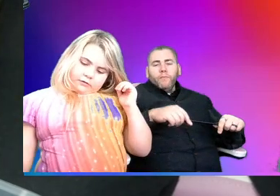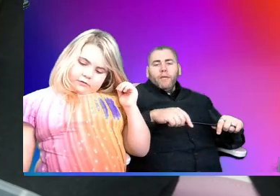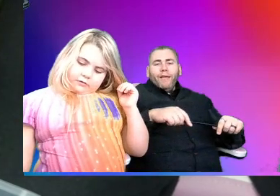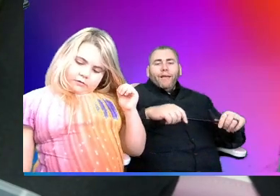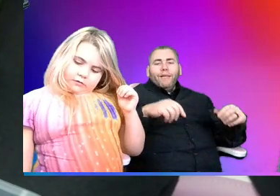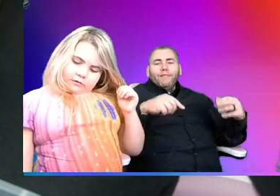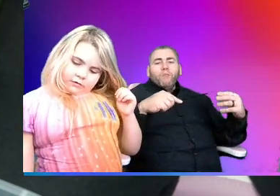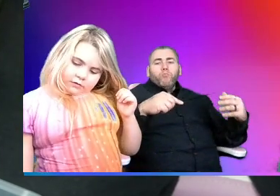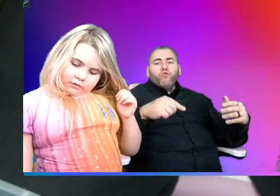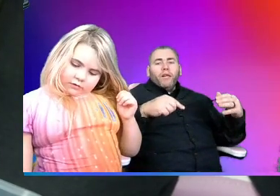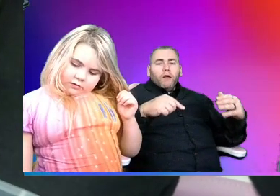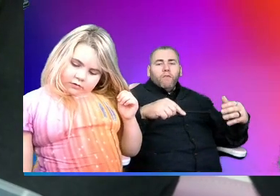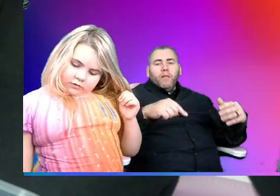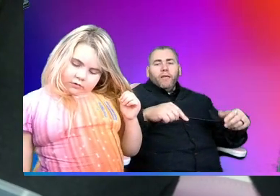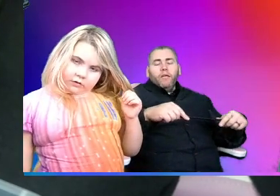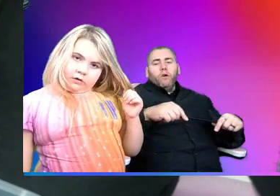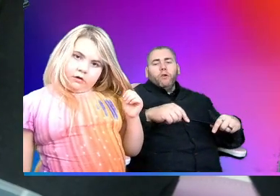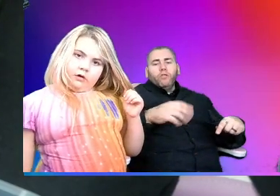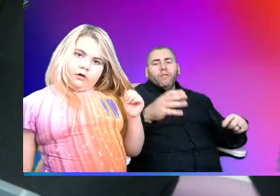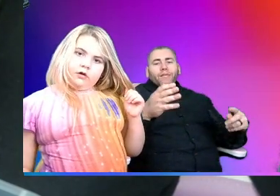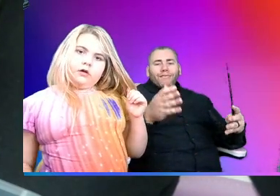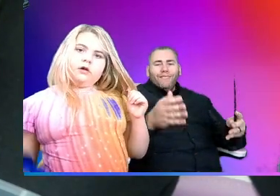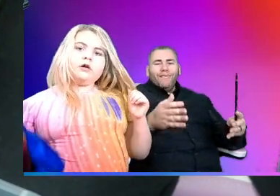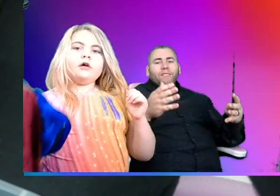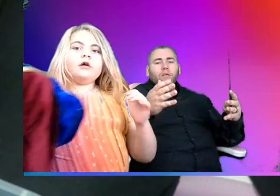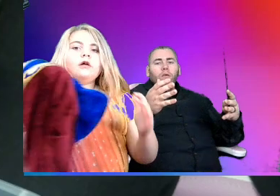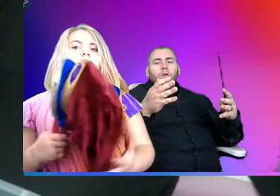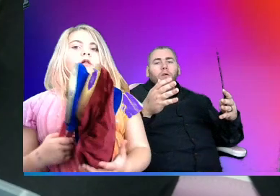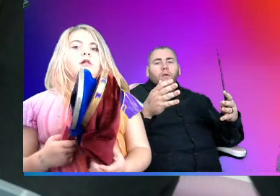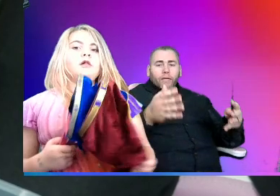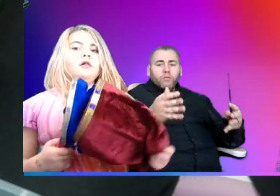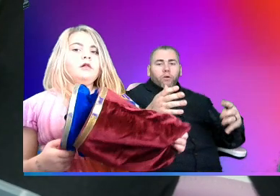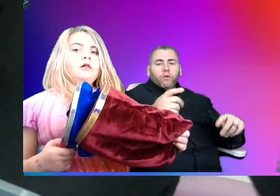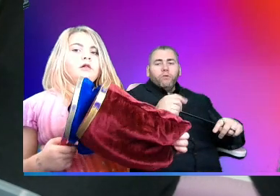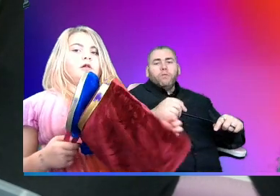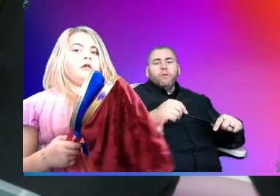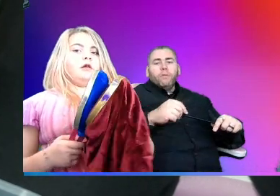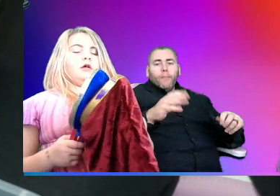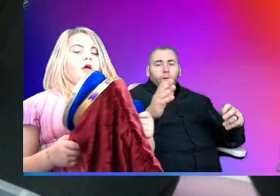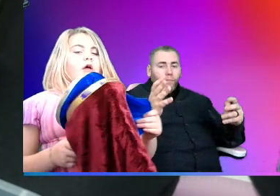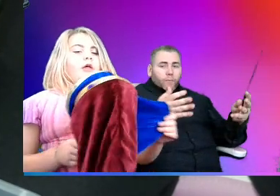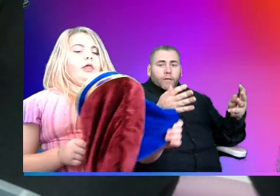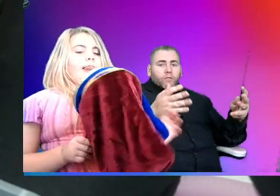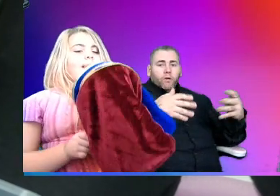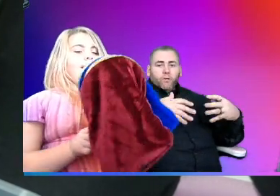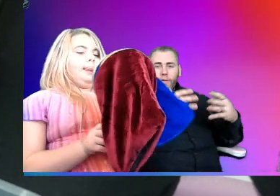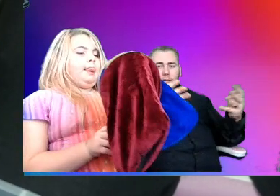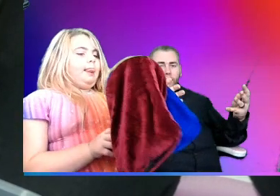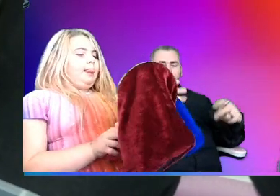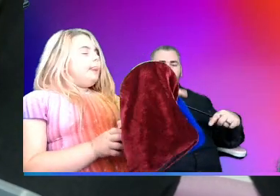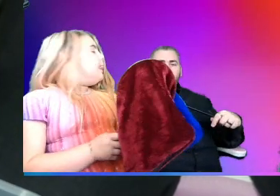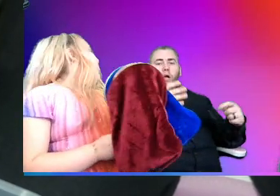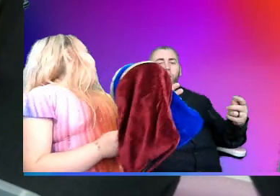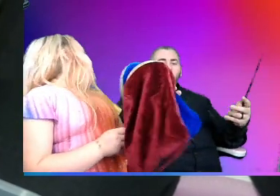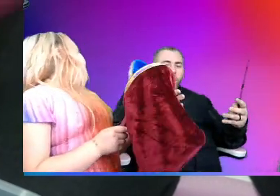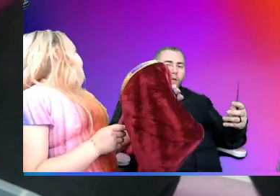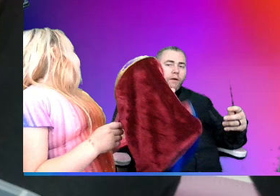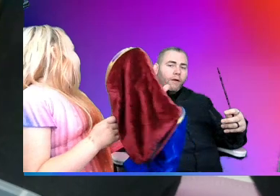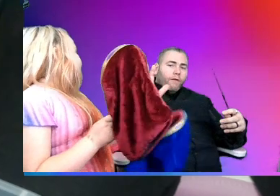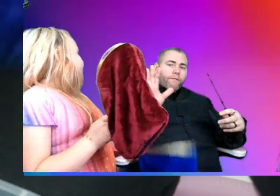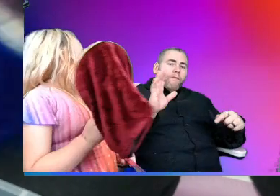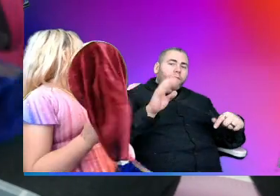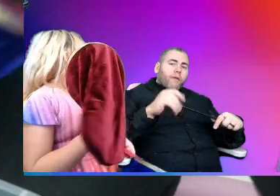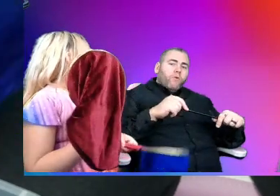channel. It is a brick of playing cards. You're going to get six Kickstarters from Kickstart. I got Kickstarters